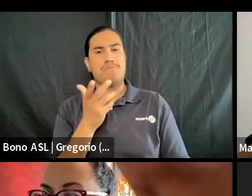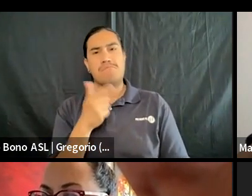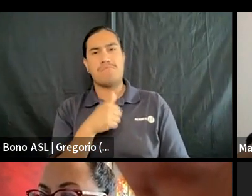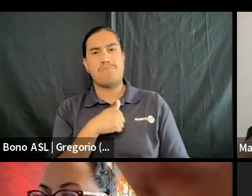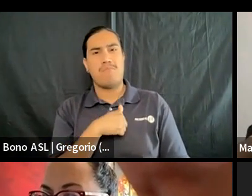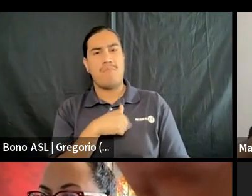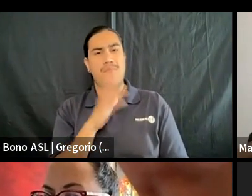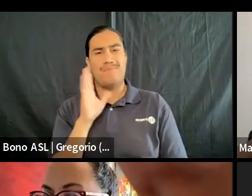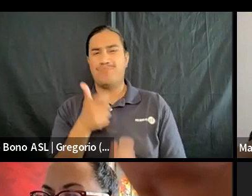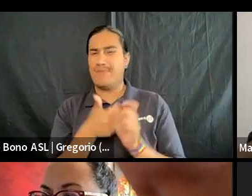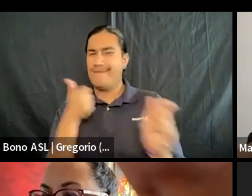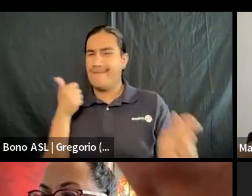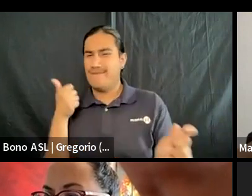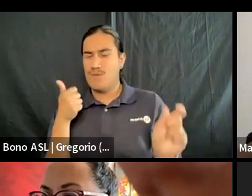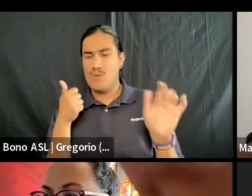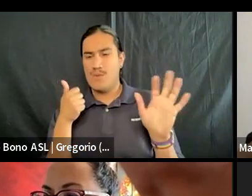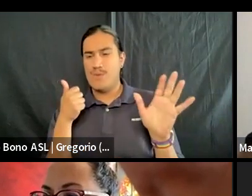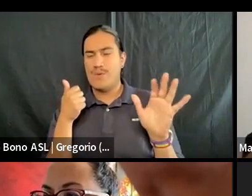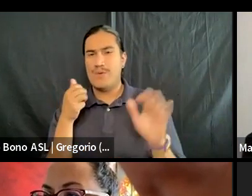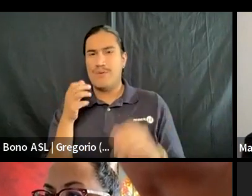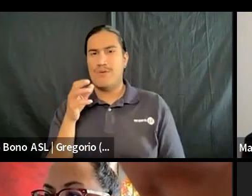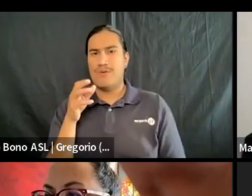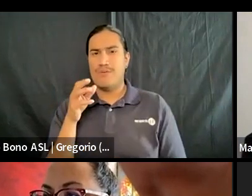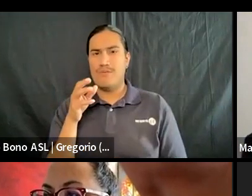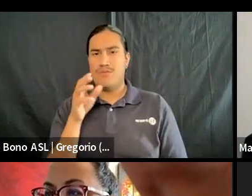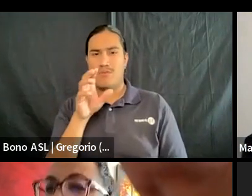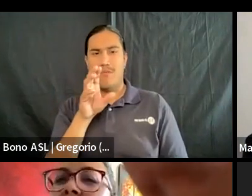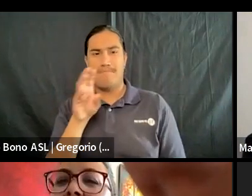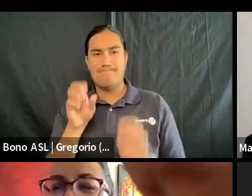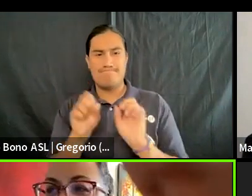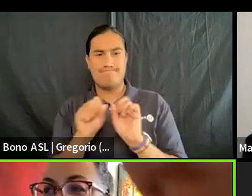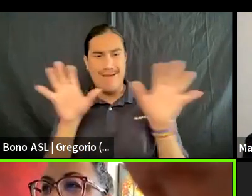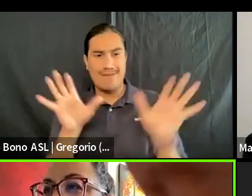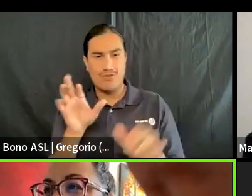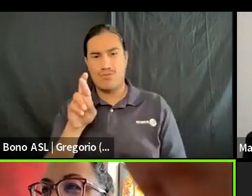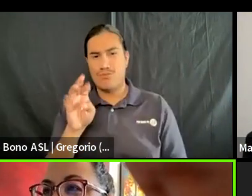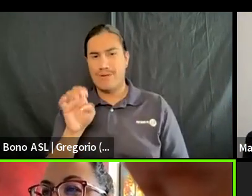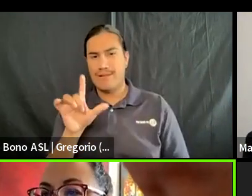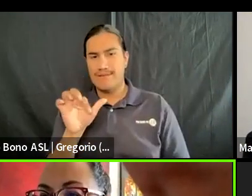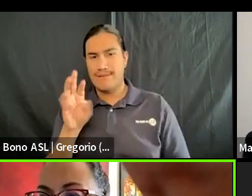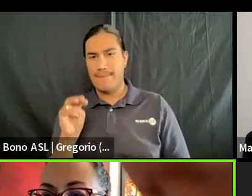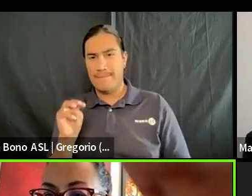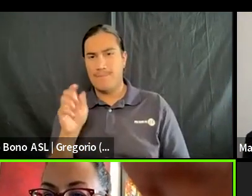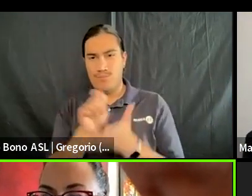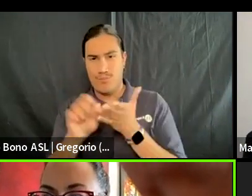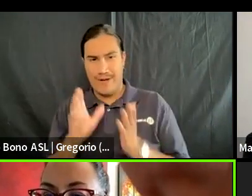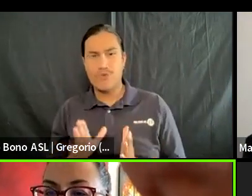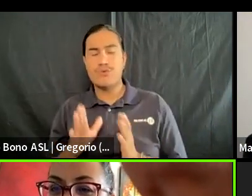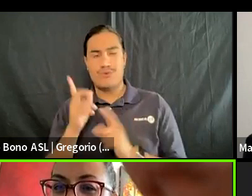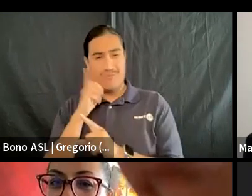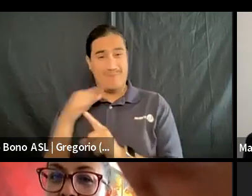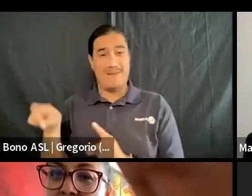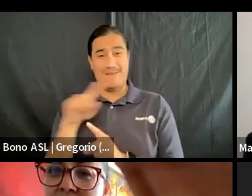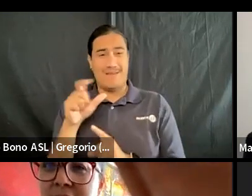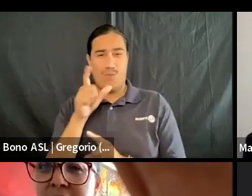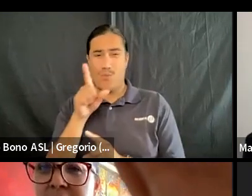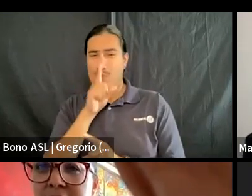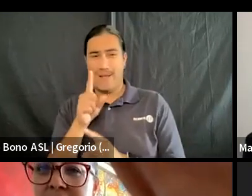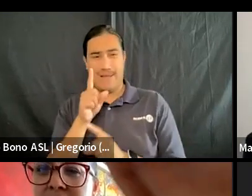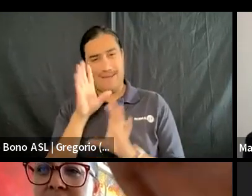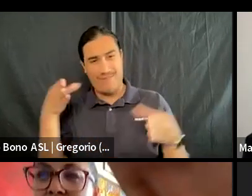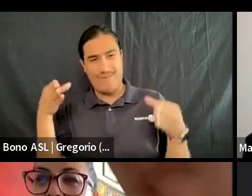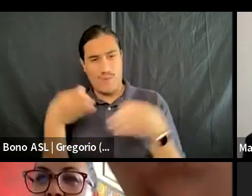I would stay away from magical realism writers because they don't really deal with